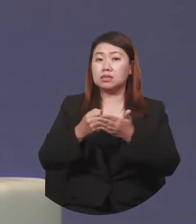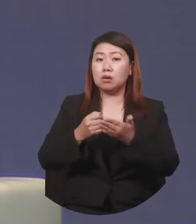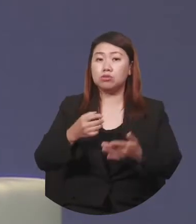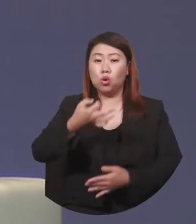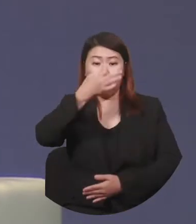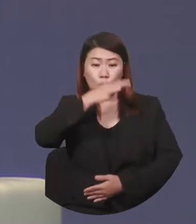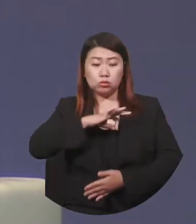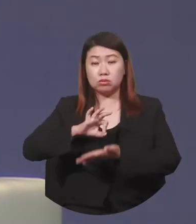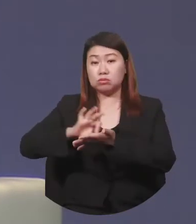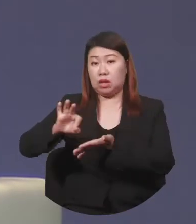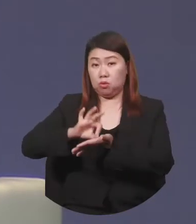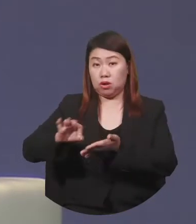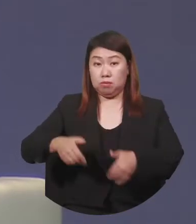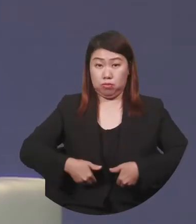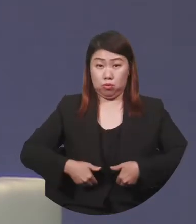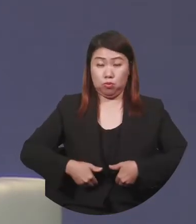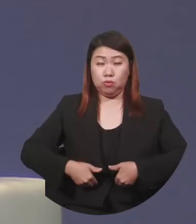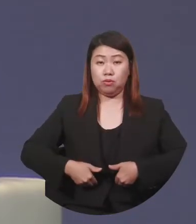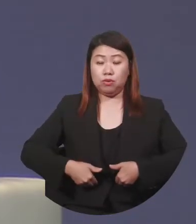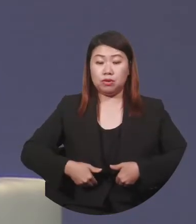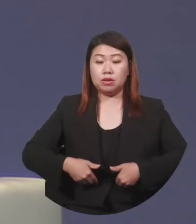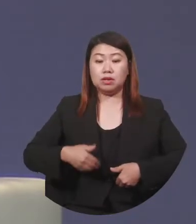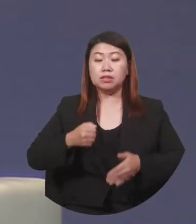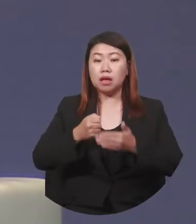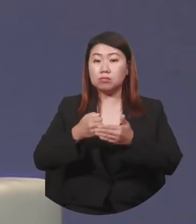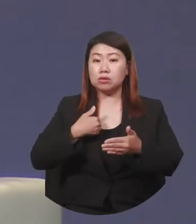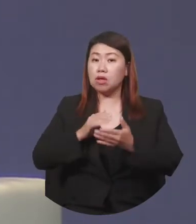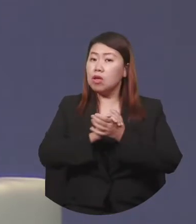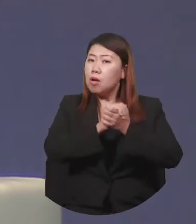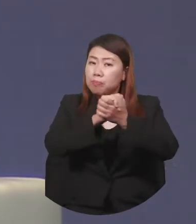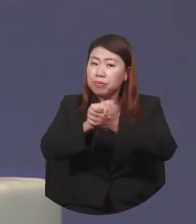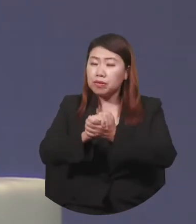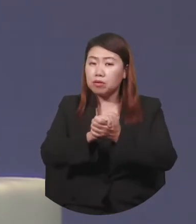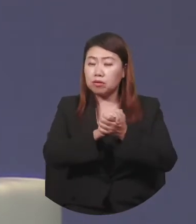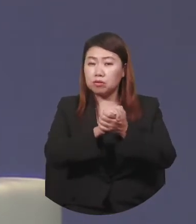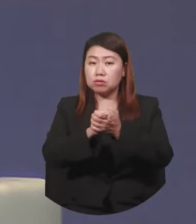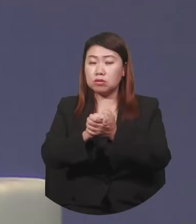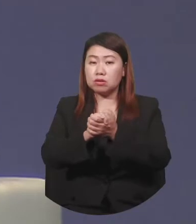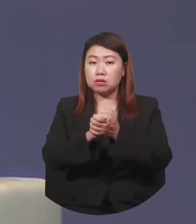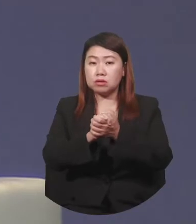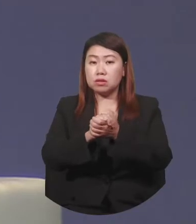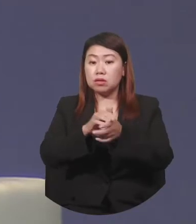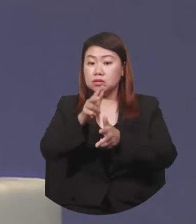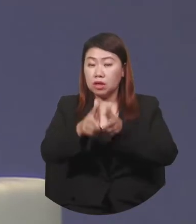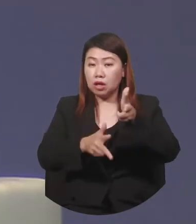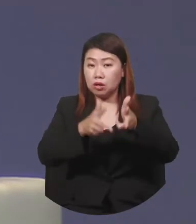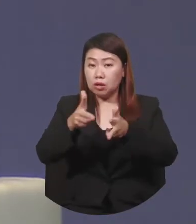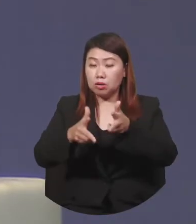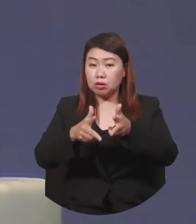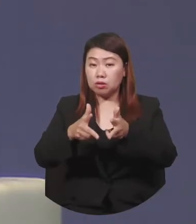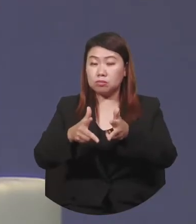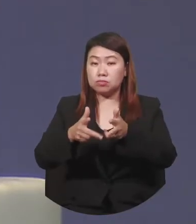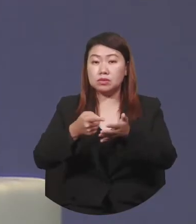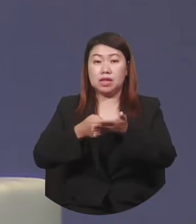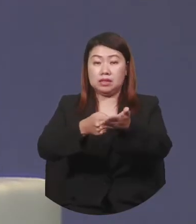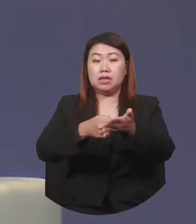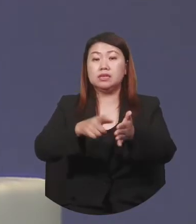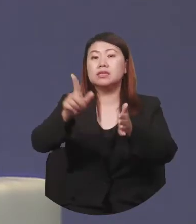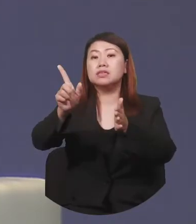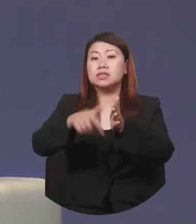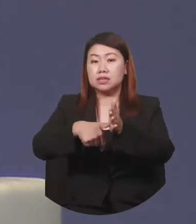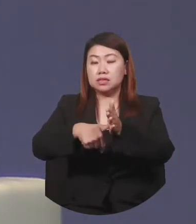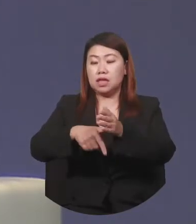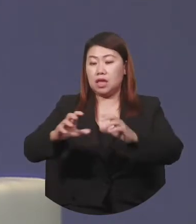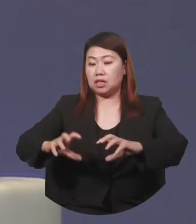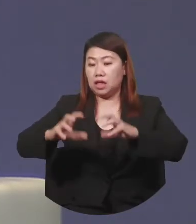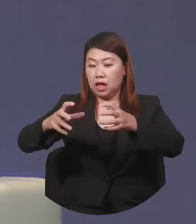program to many countries, where we try to set the mechanism, we try to talking about our partner, what we are doing there, what we